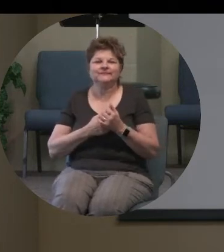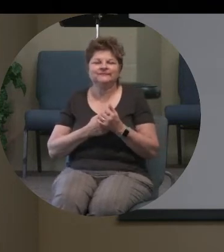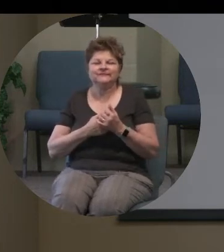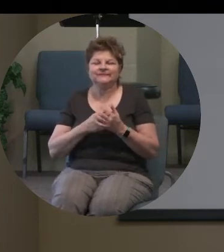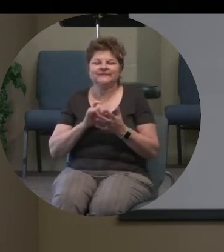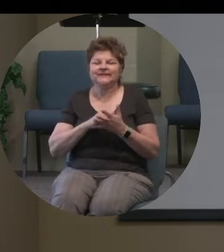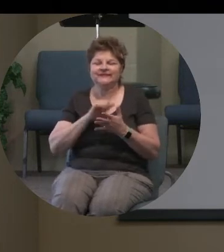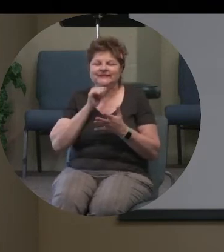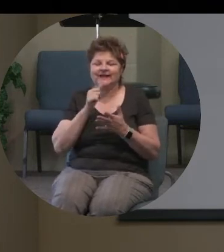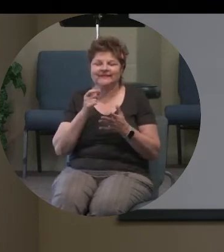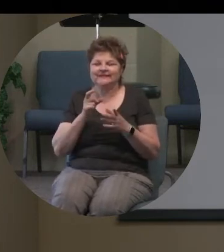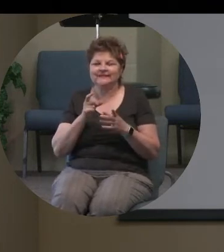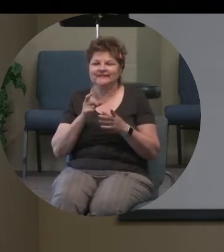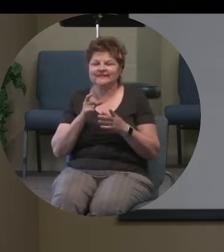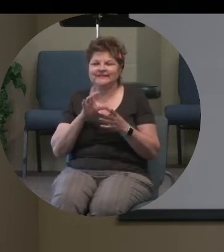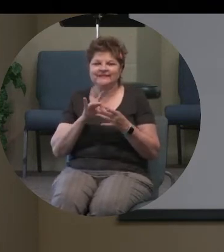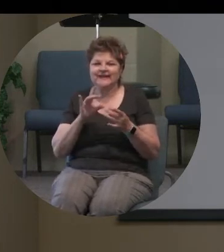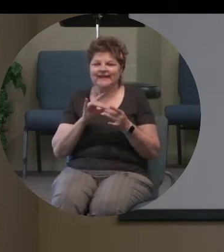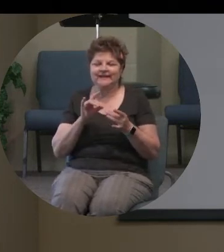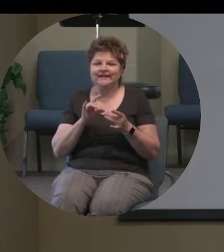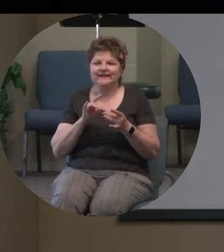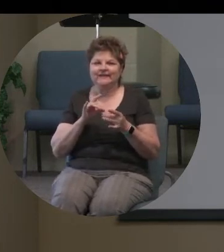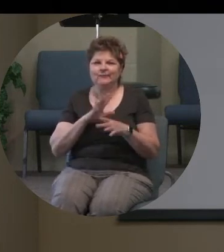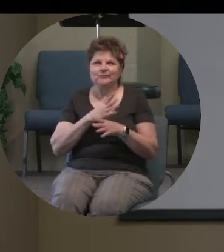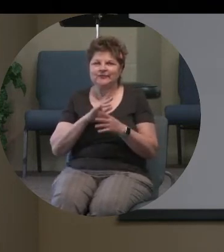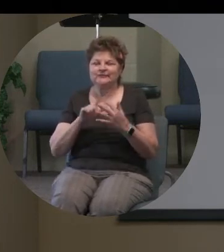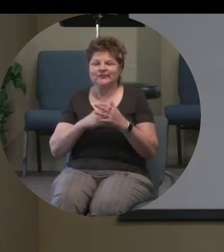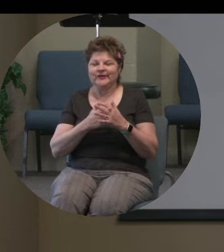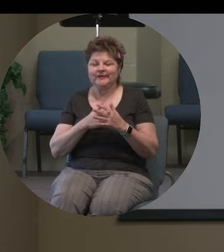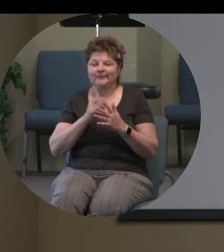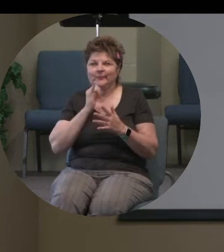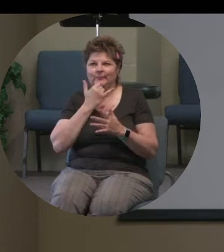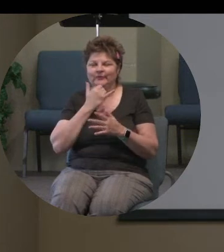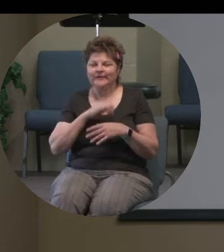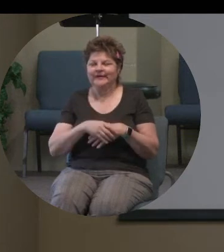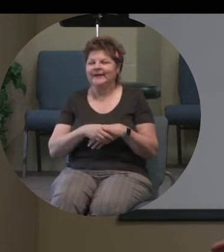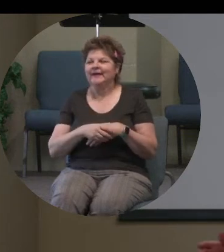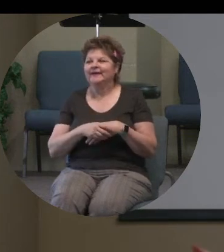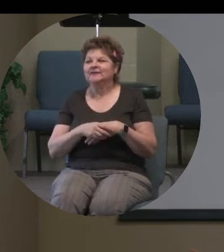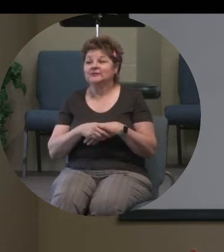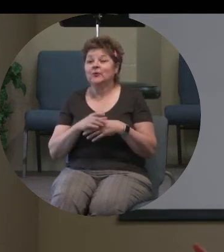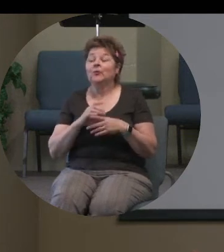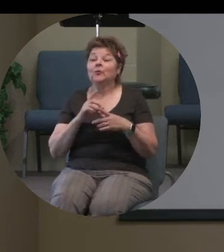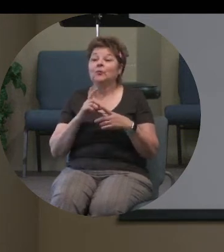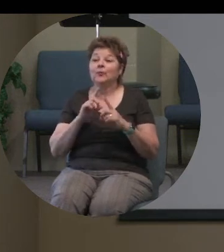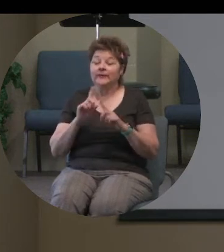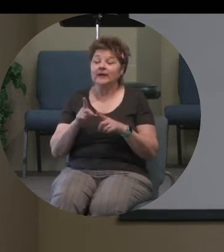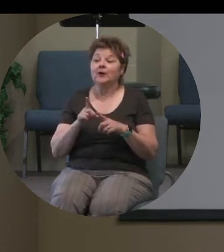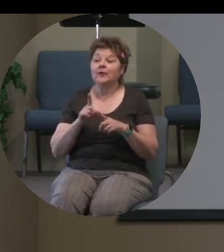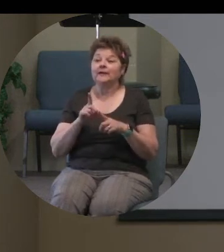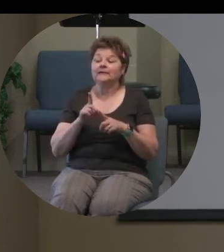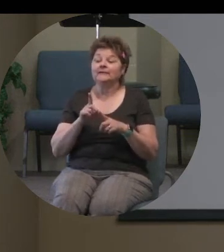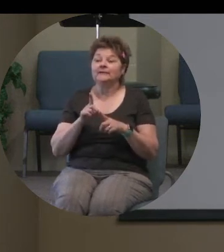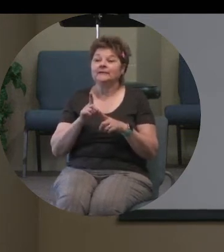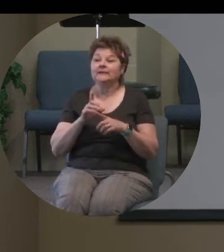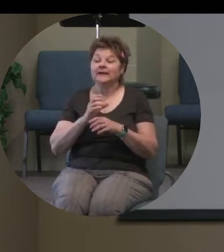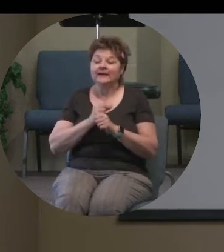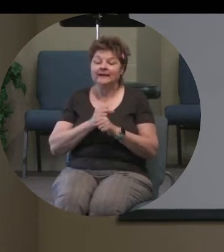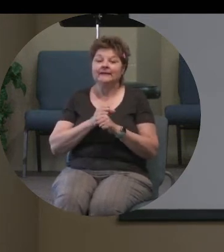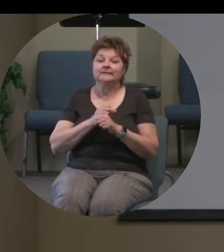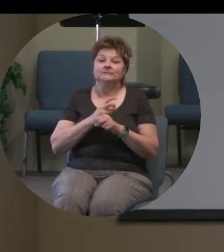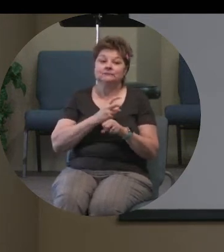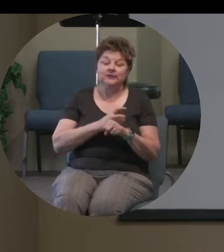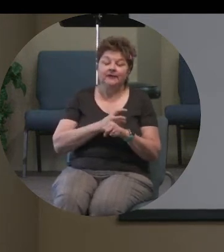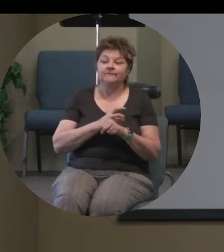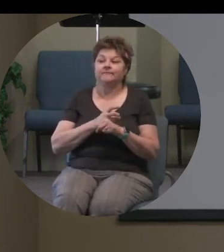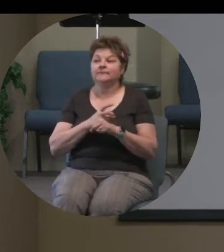that's not the saying. Right? The saying is that when the going gets tough, the tough get going,